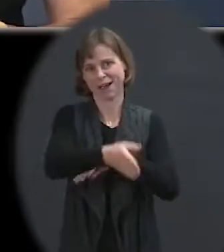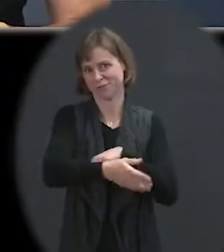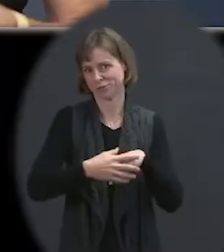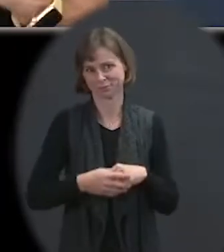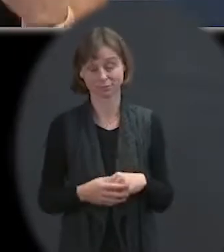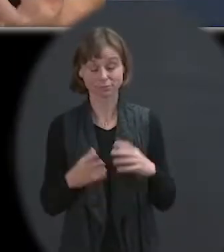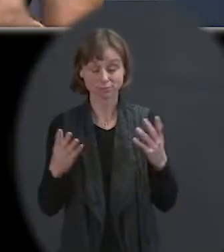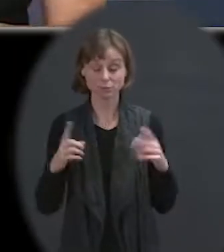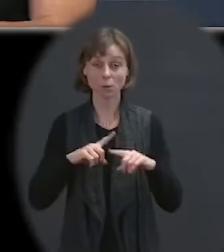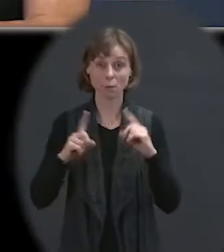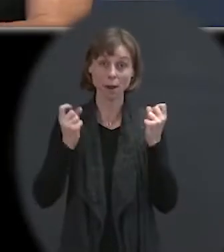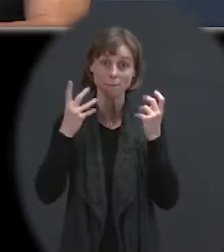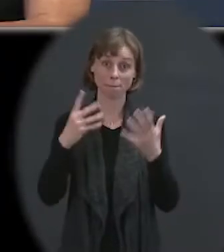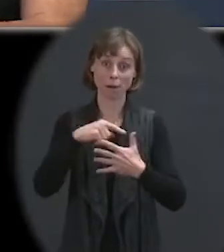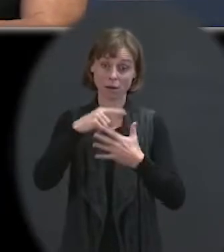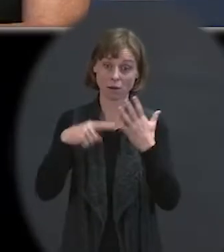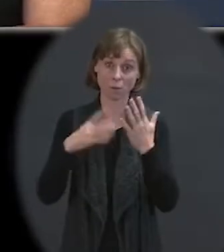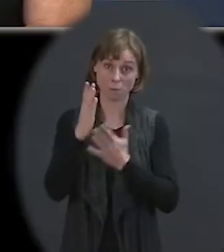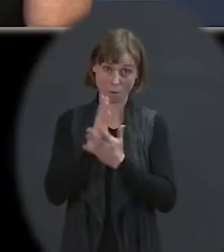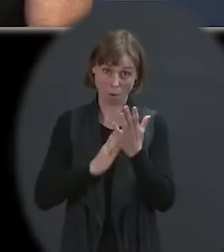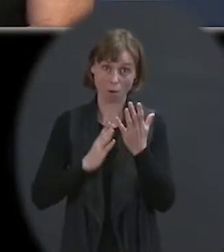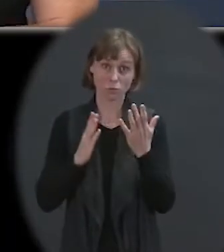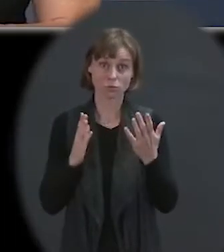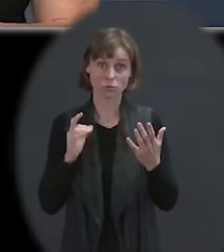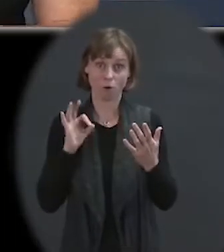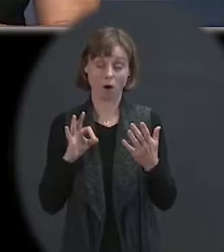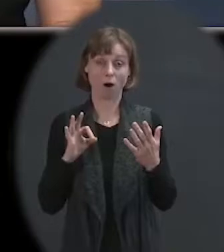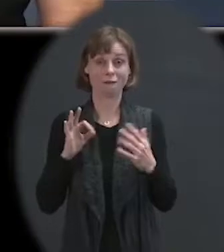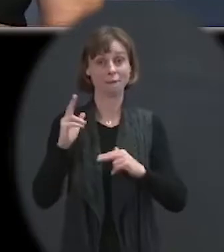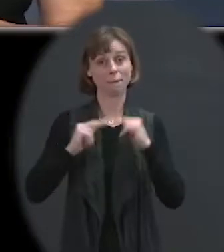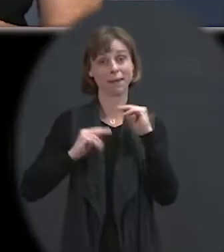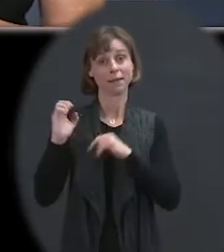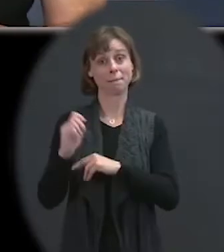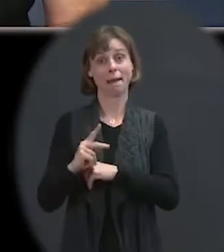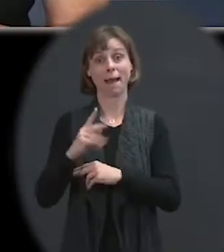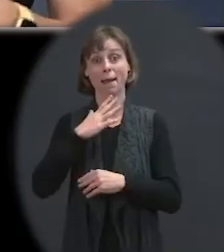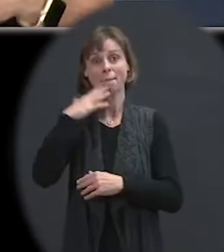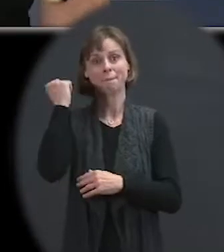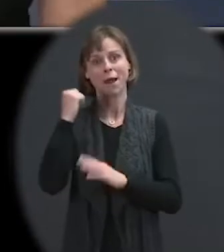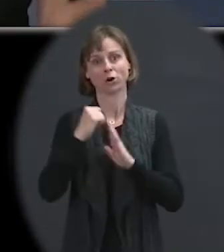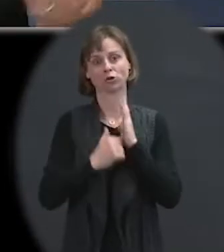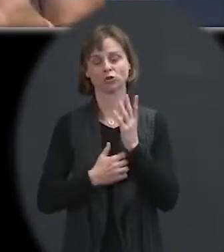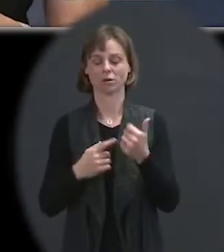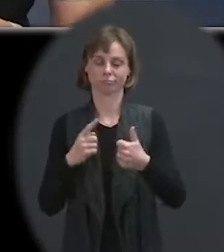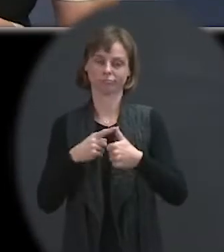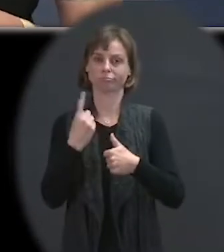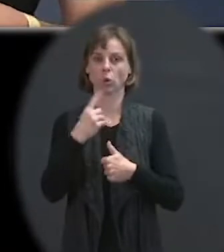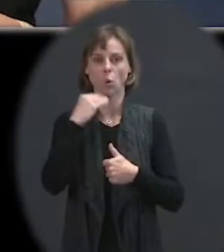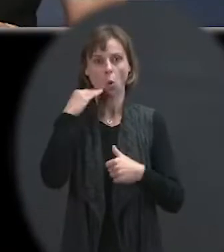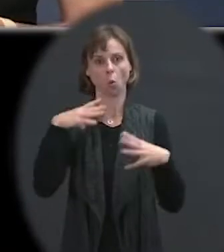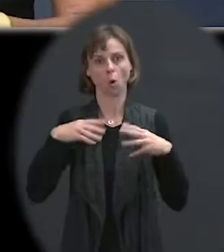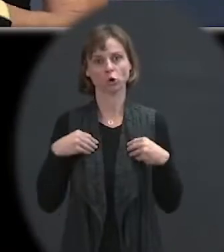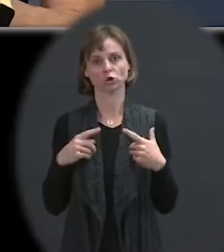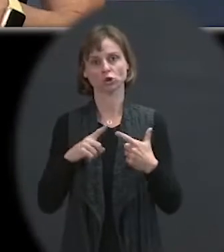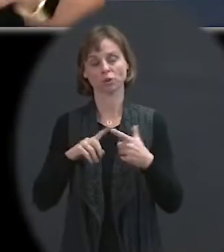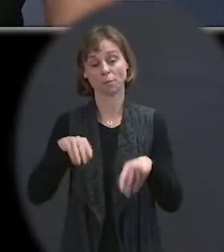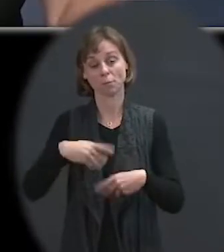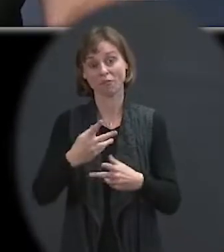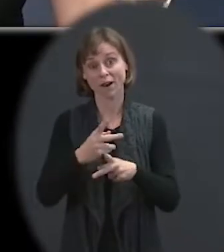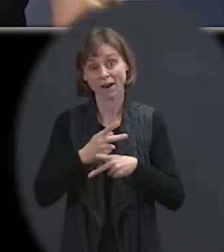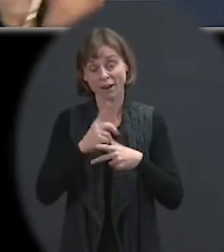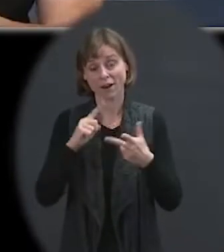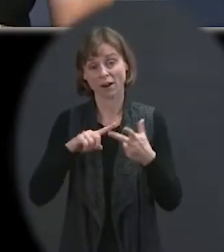of components of the Build Back Better agenda that the president talked about on the campaign trail. Obviously, home ownership, caregiving,